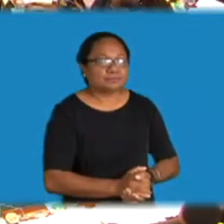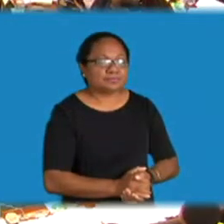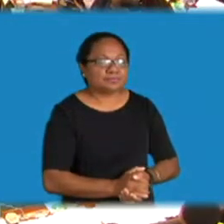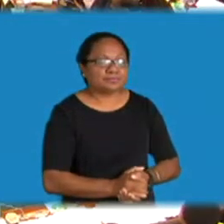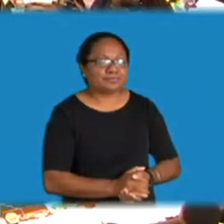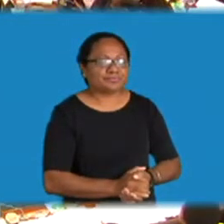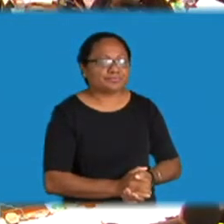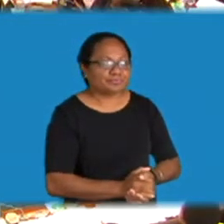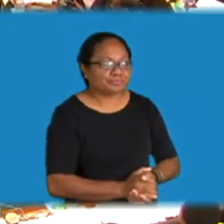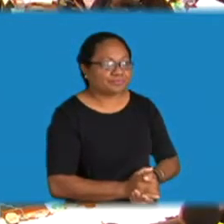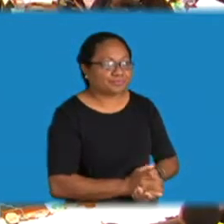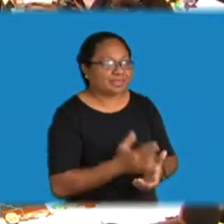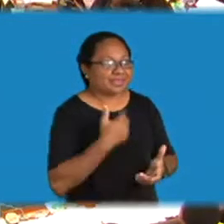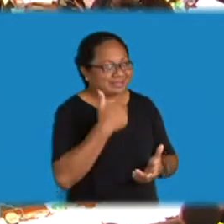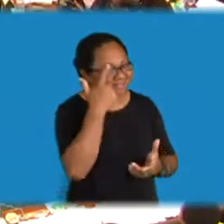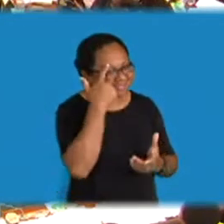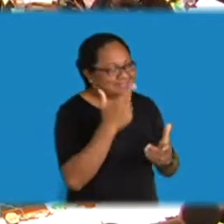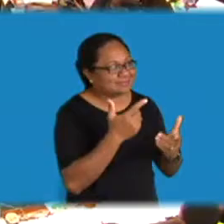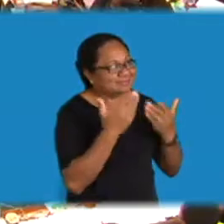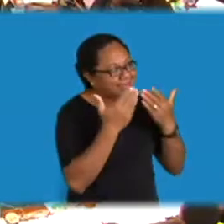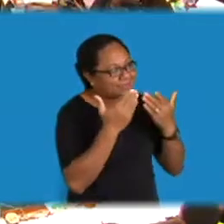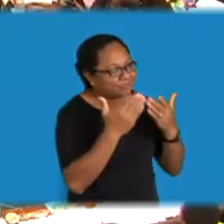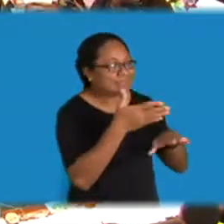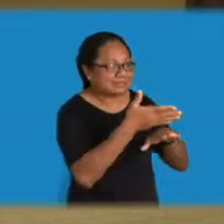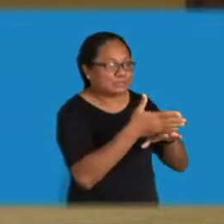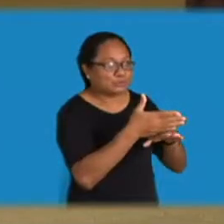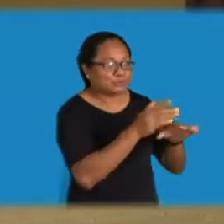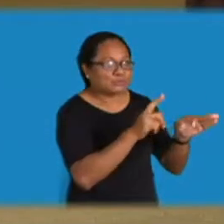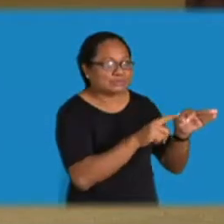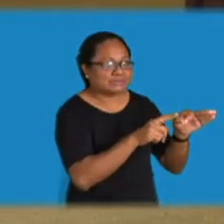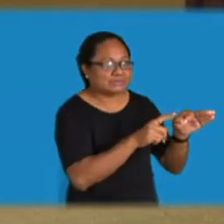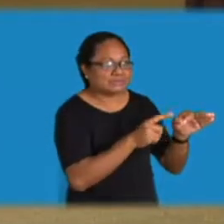that is a new question. It might be